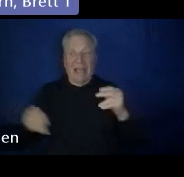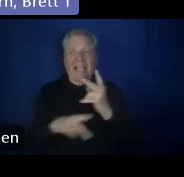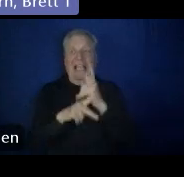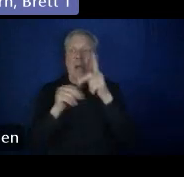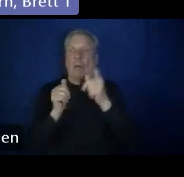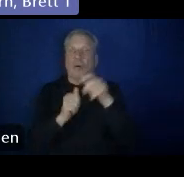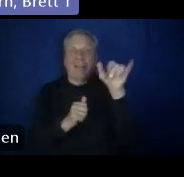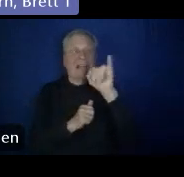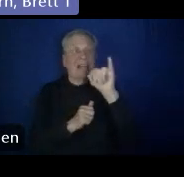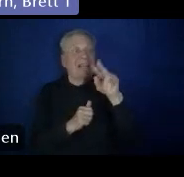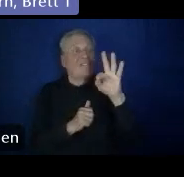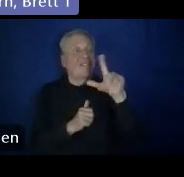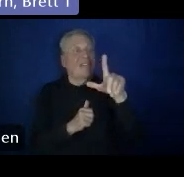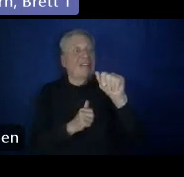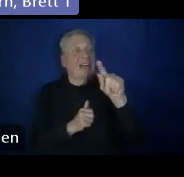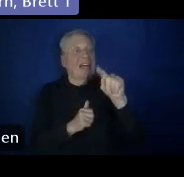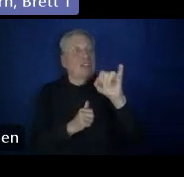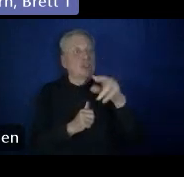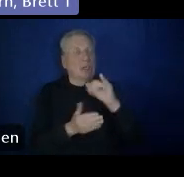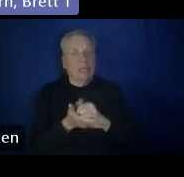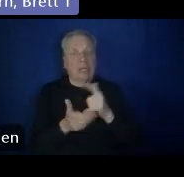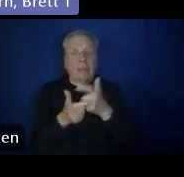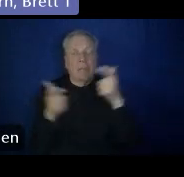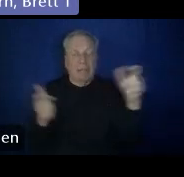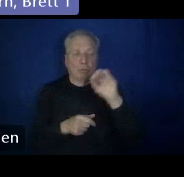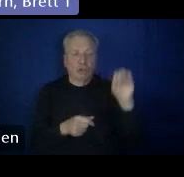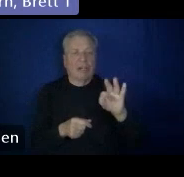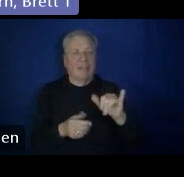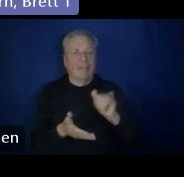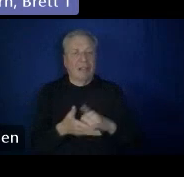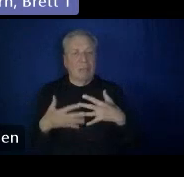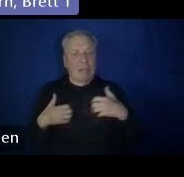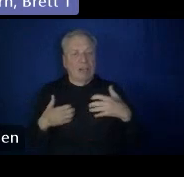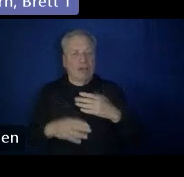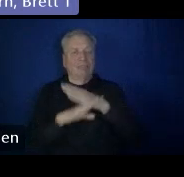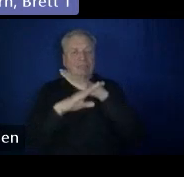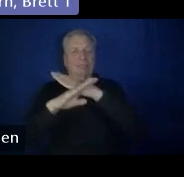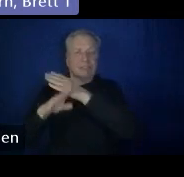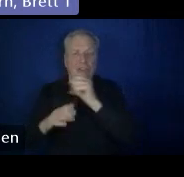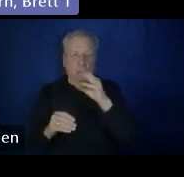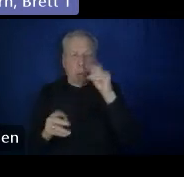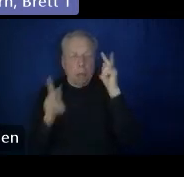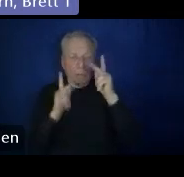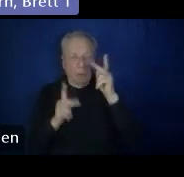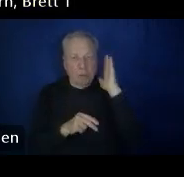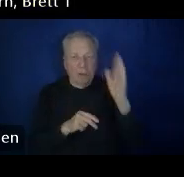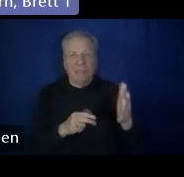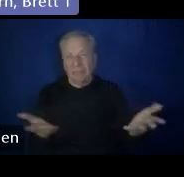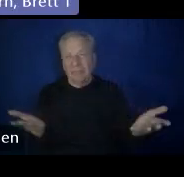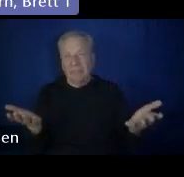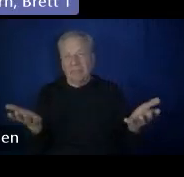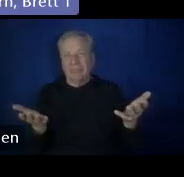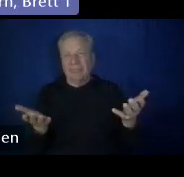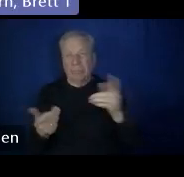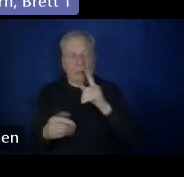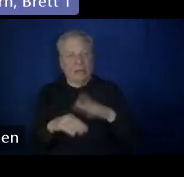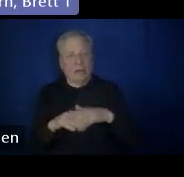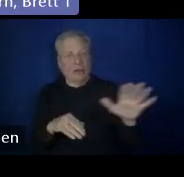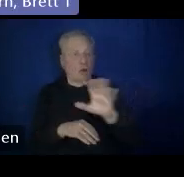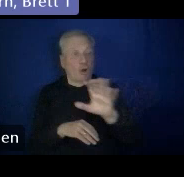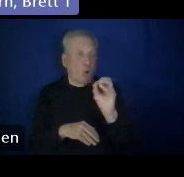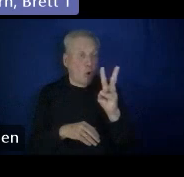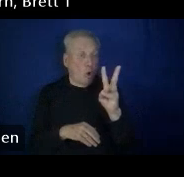probably going to be a larger and a larger proportion of unmanaged bear jams in the park. And so people are going to be on their own, and they're just going to